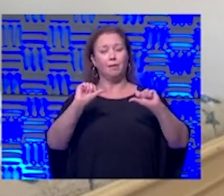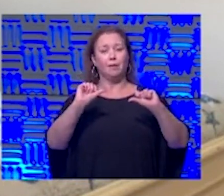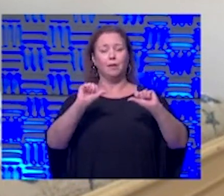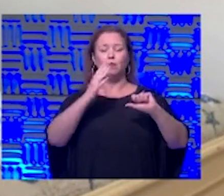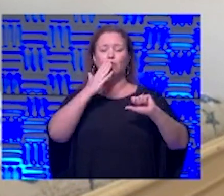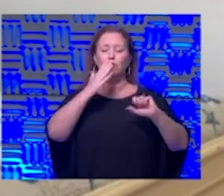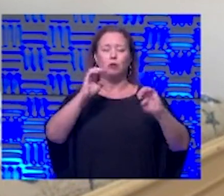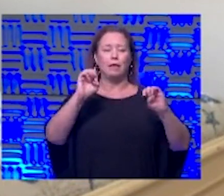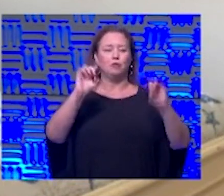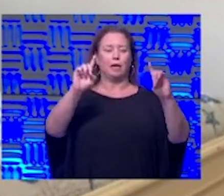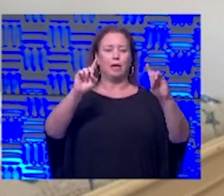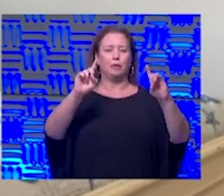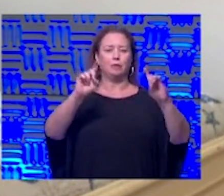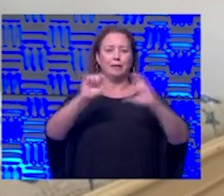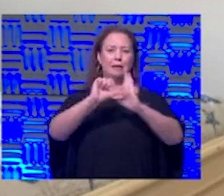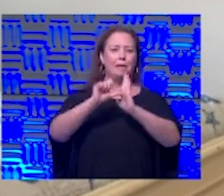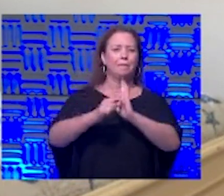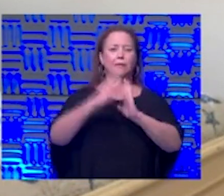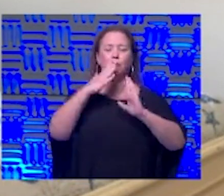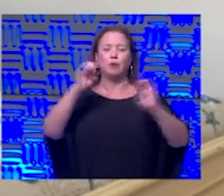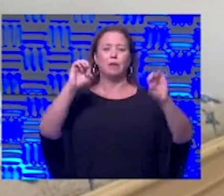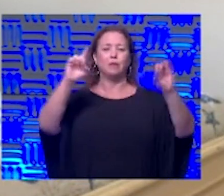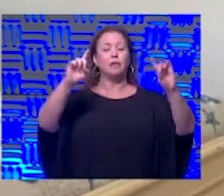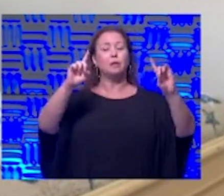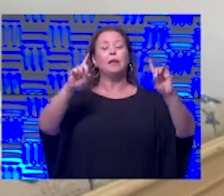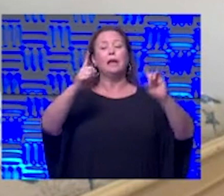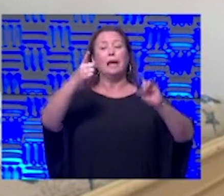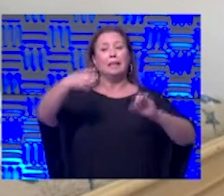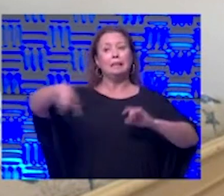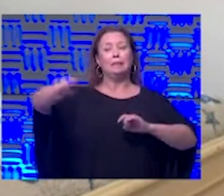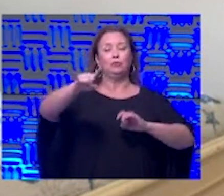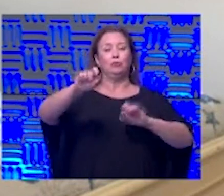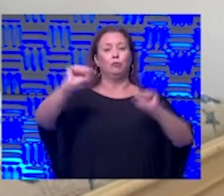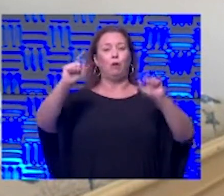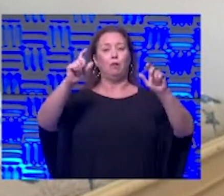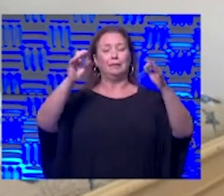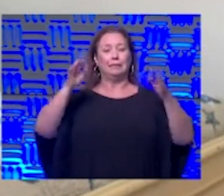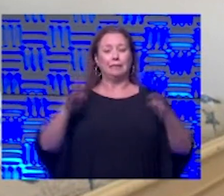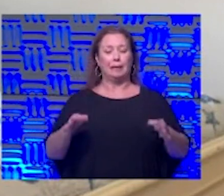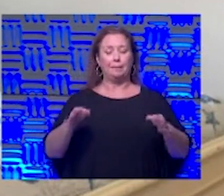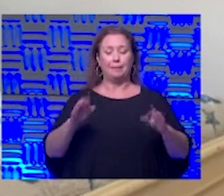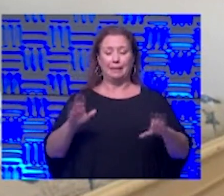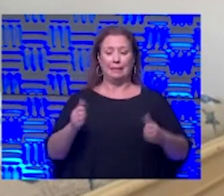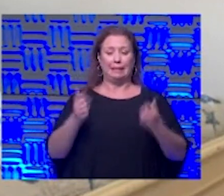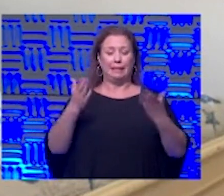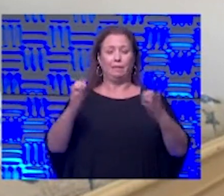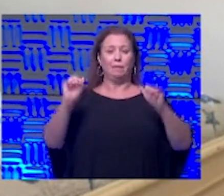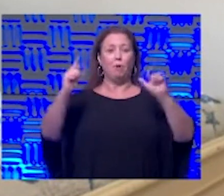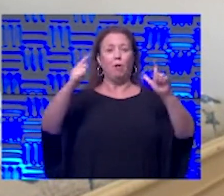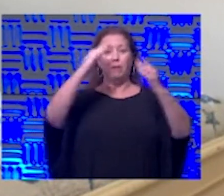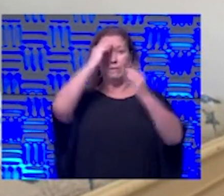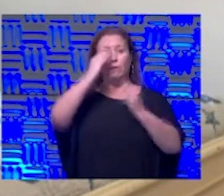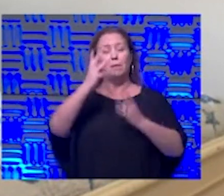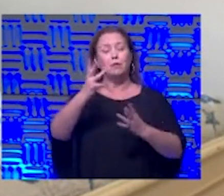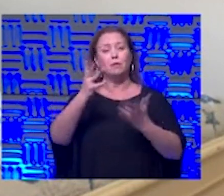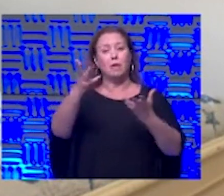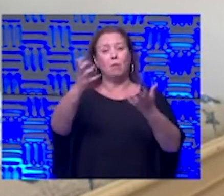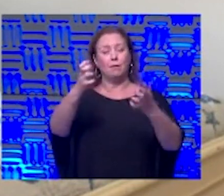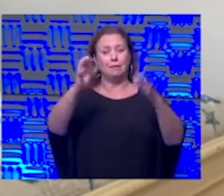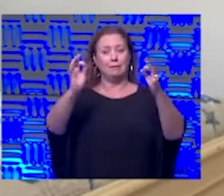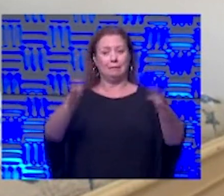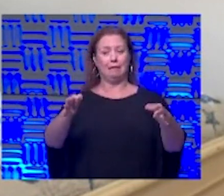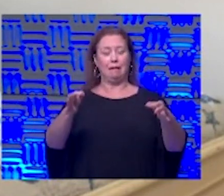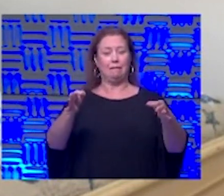good educational messages about that and let everybody decide, but giving everybody the information that they want to